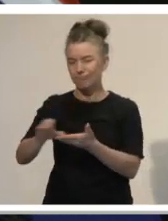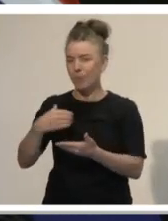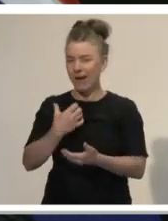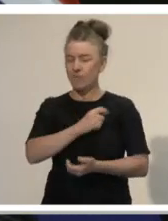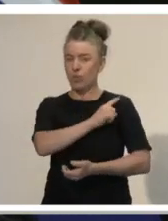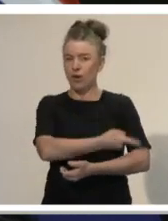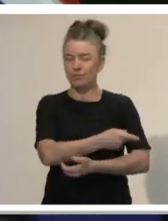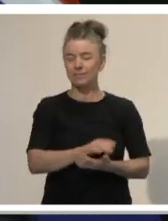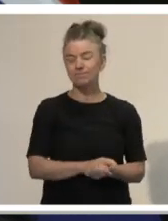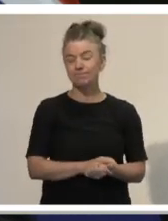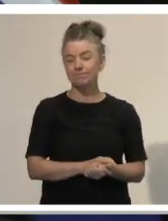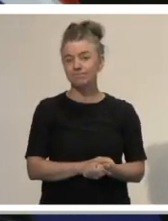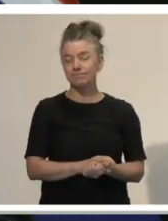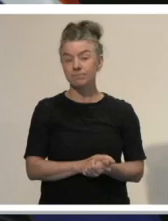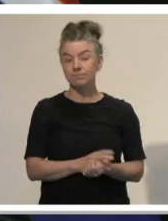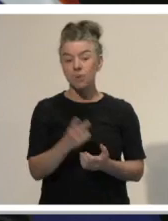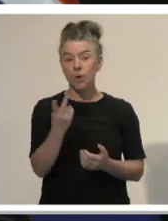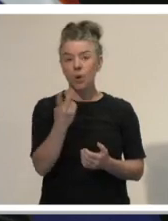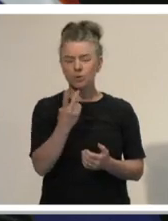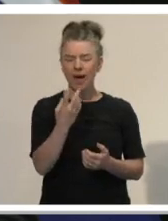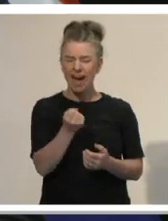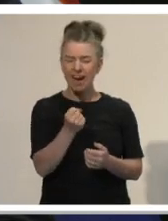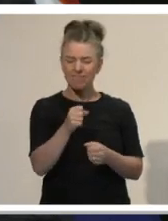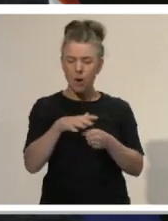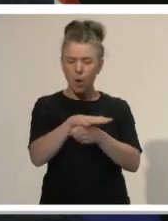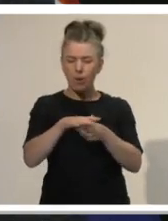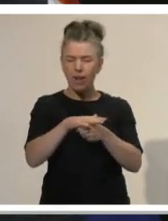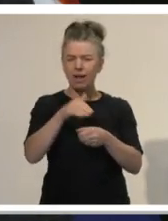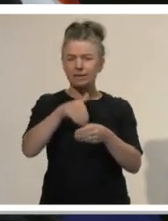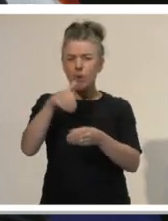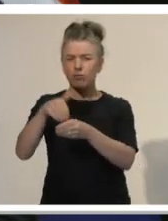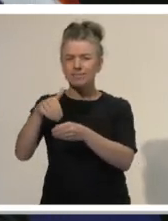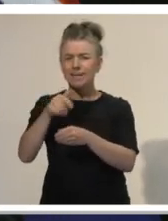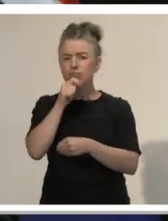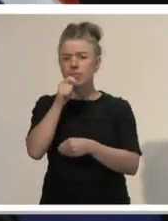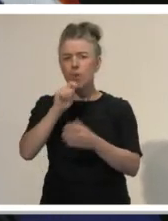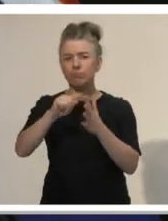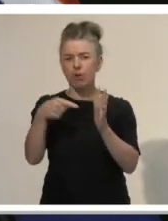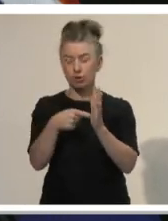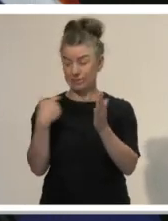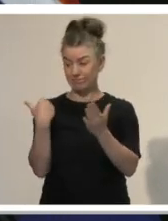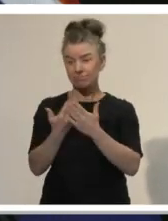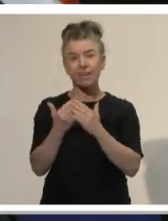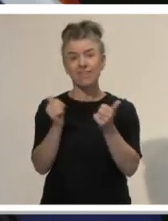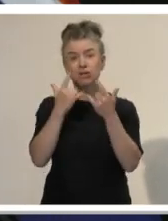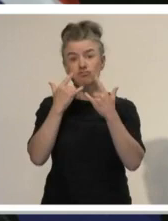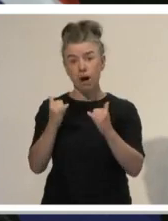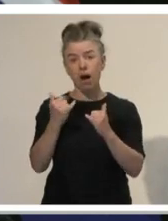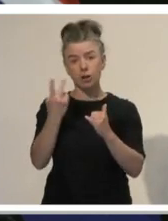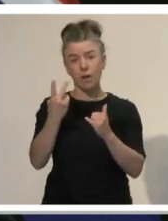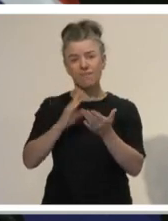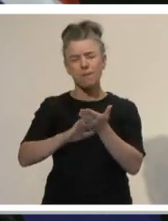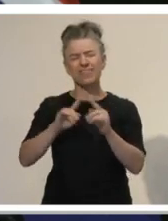also state a commitment to build on the local democracy reporting project, which has been trialled in regions around the country over the past 12